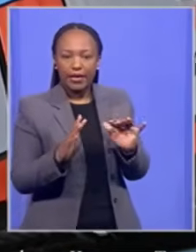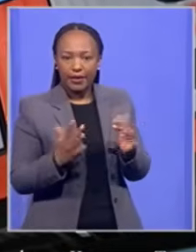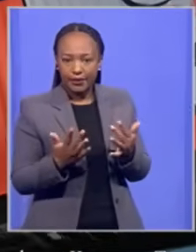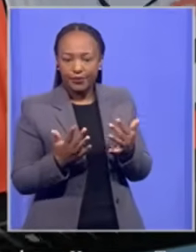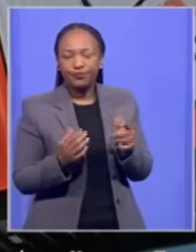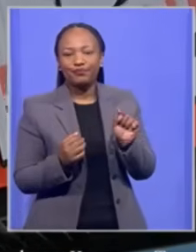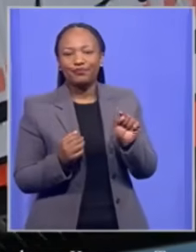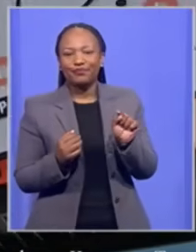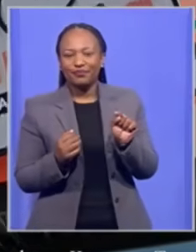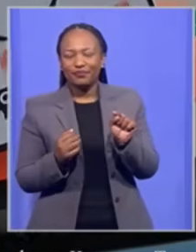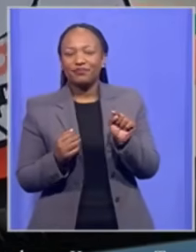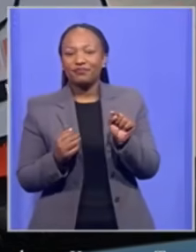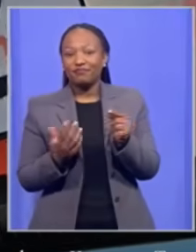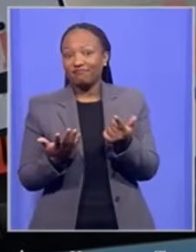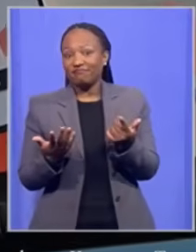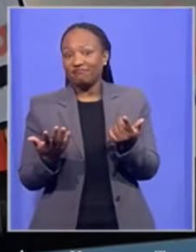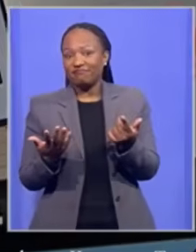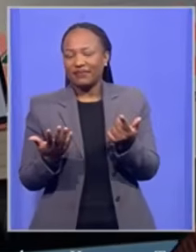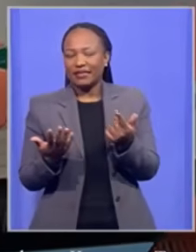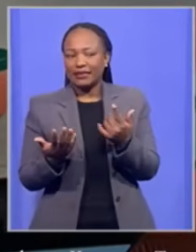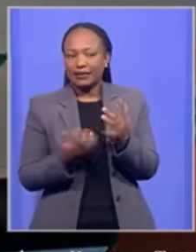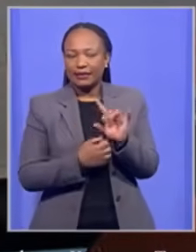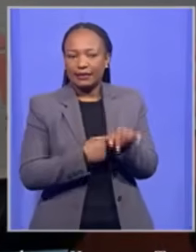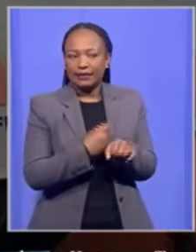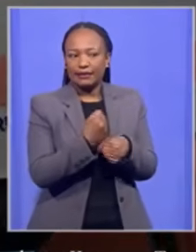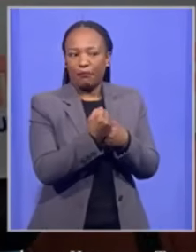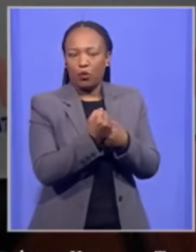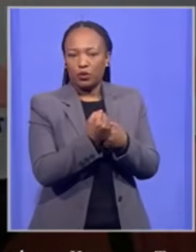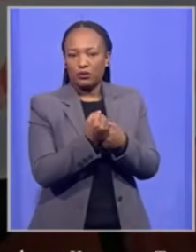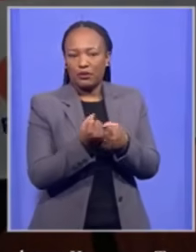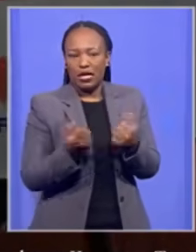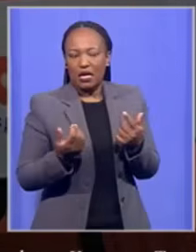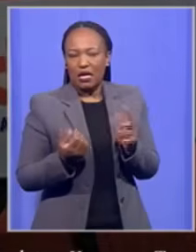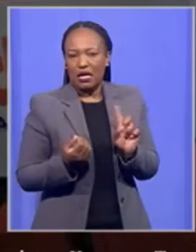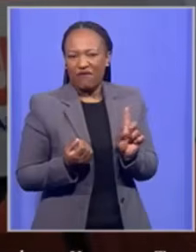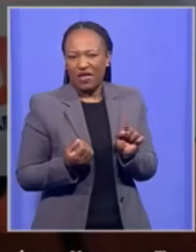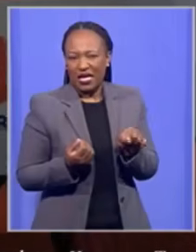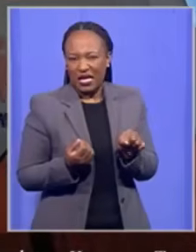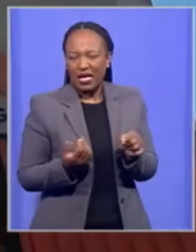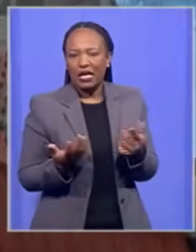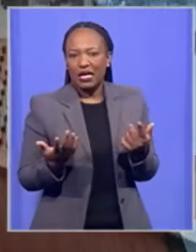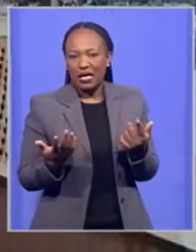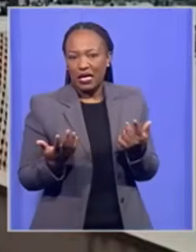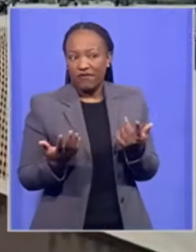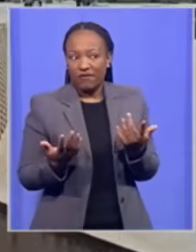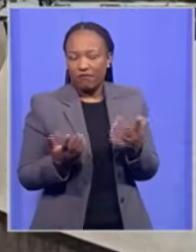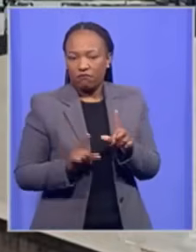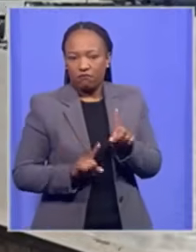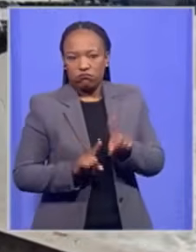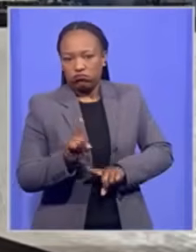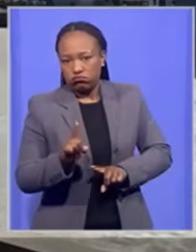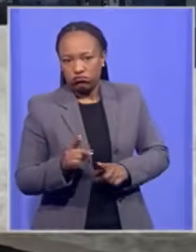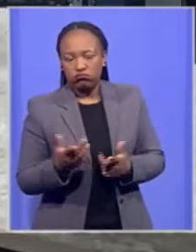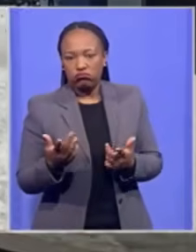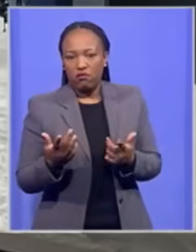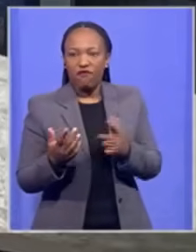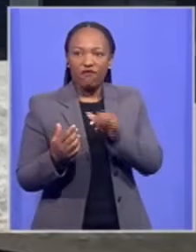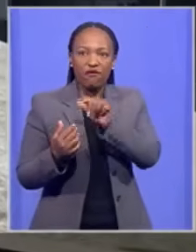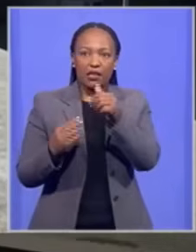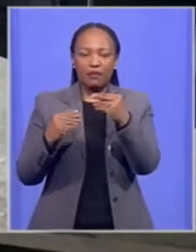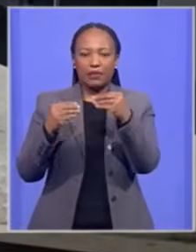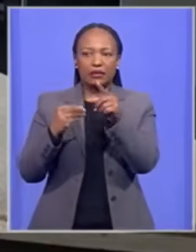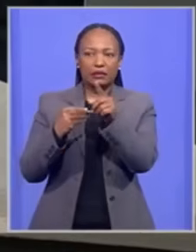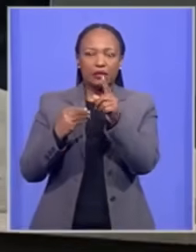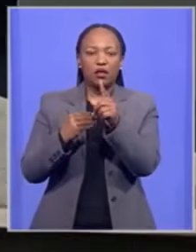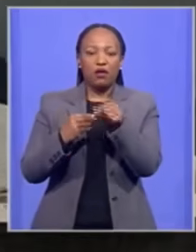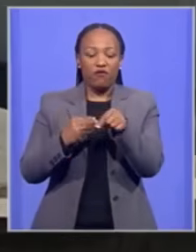bolela ka ba rena ke thekgo ye feng e leng gore re ka tla ka yona ge e le gore re tla ba go padile gore re kgwetse re ba hweditse mebaraka mo ngwageng eo